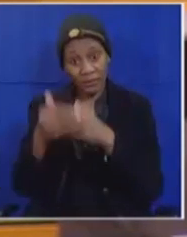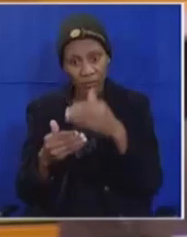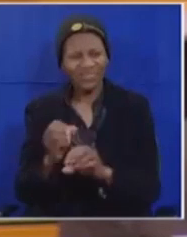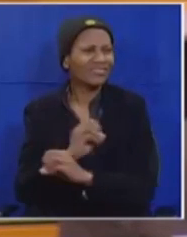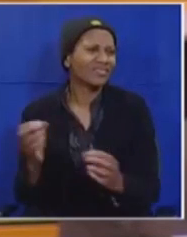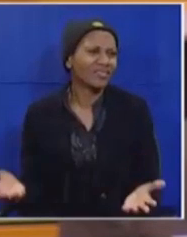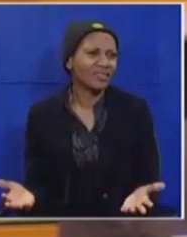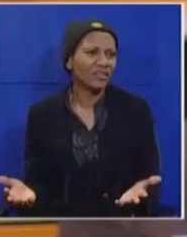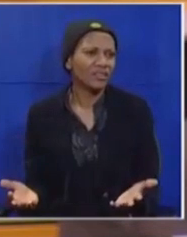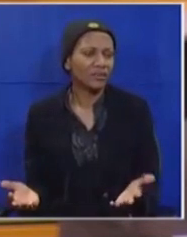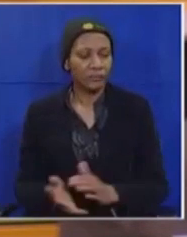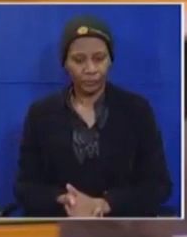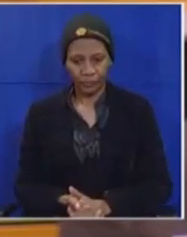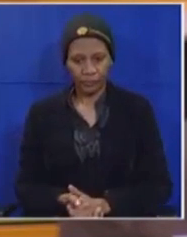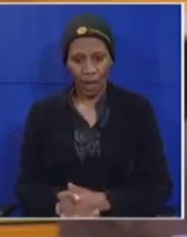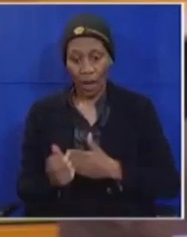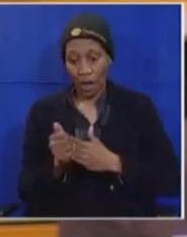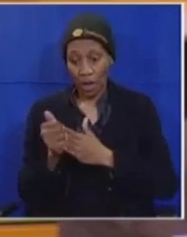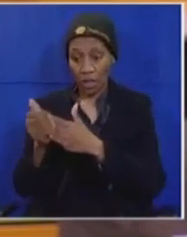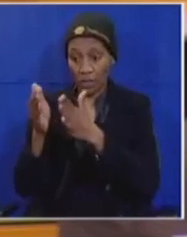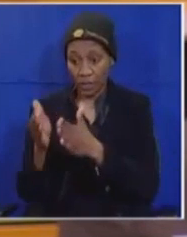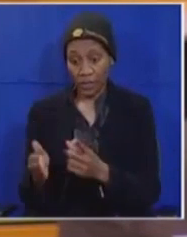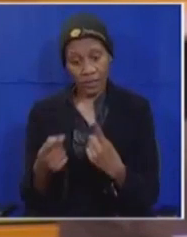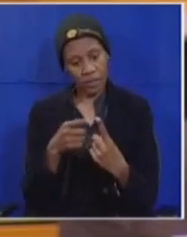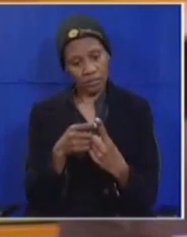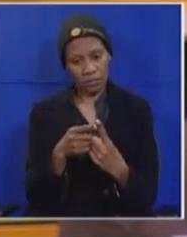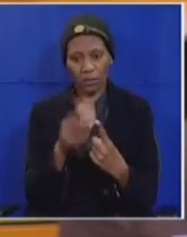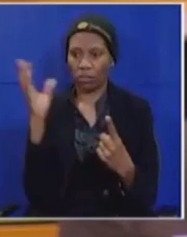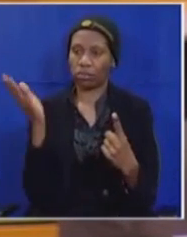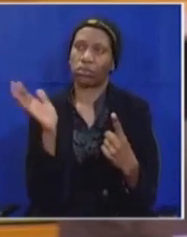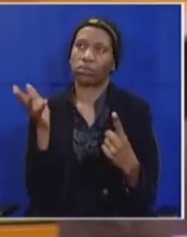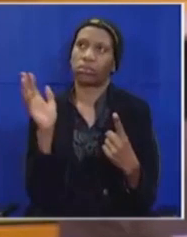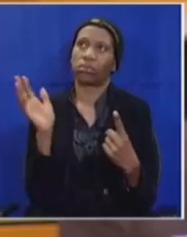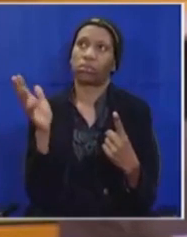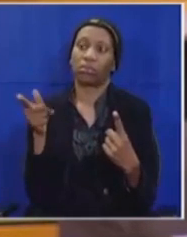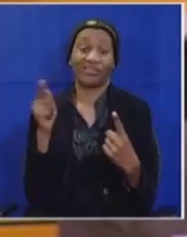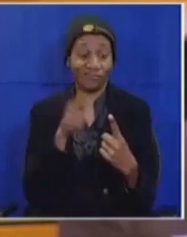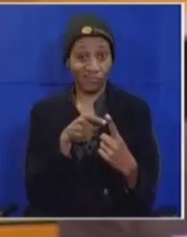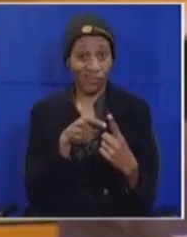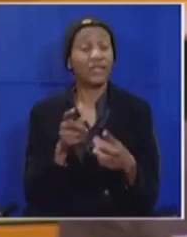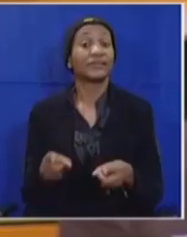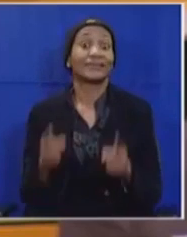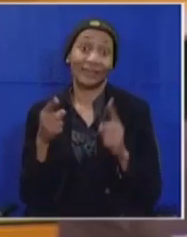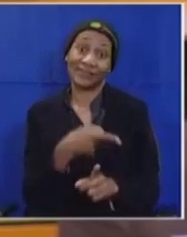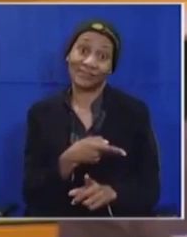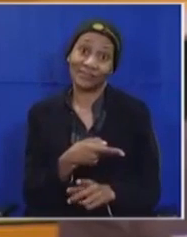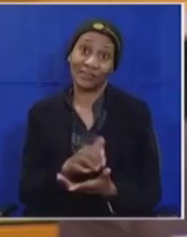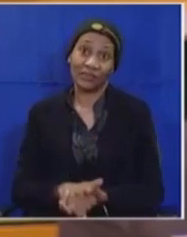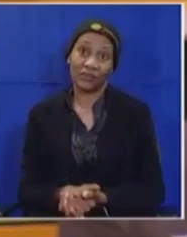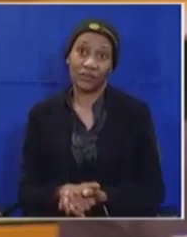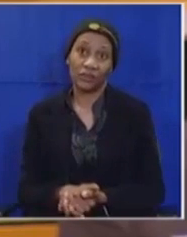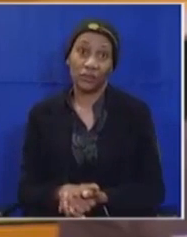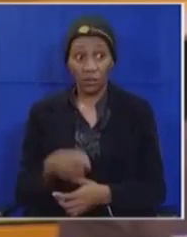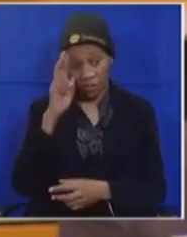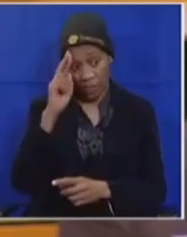President. A leader who speaks from both sides of his mouth is very dangerous. On the basis that on who you are